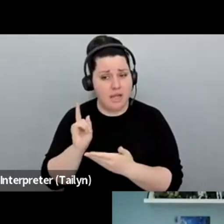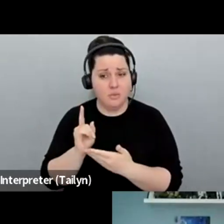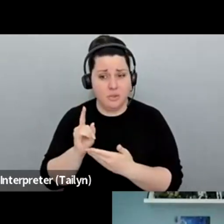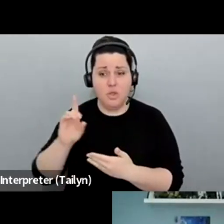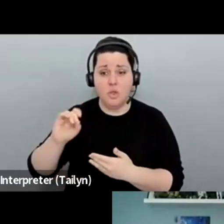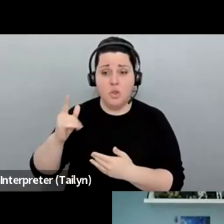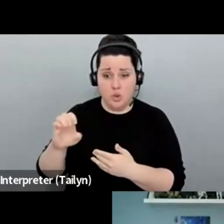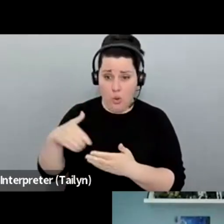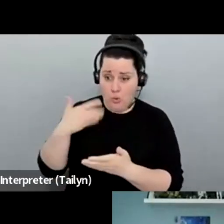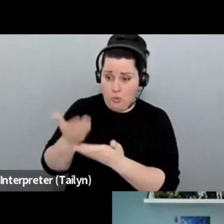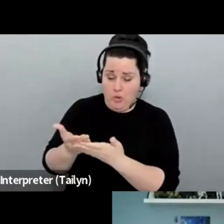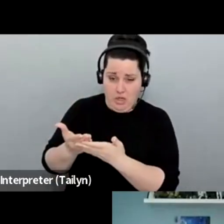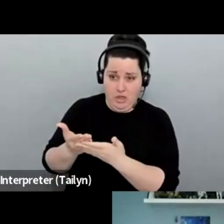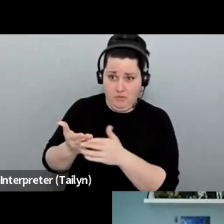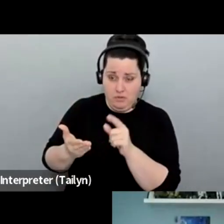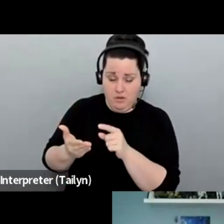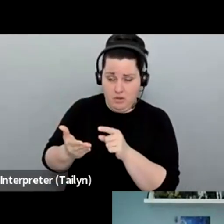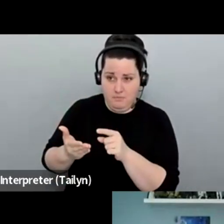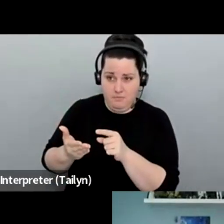Doge arrived at the